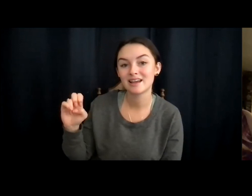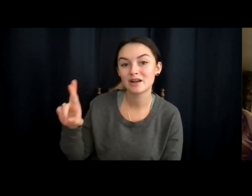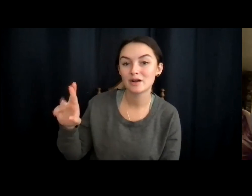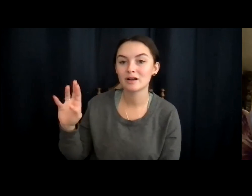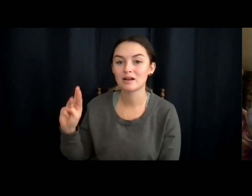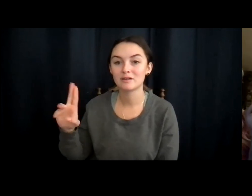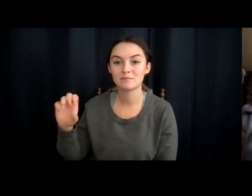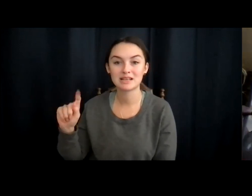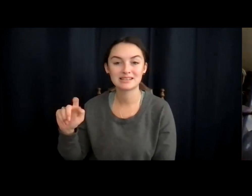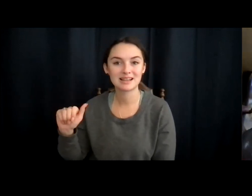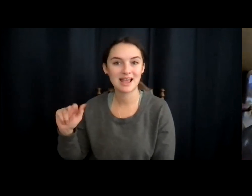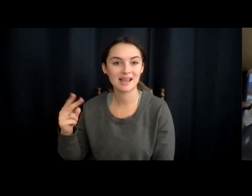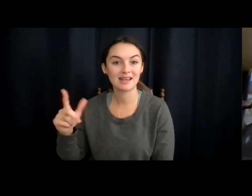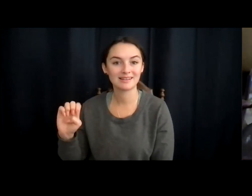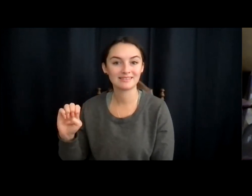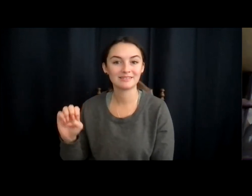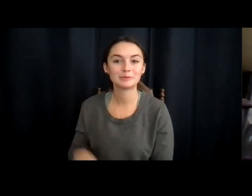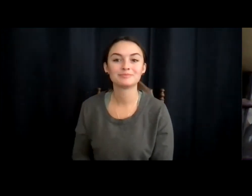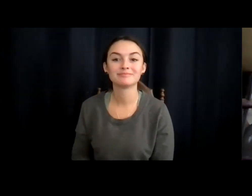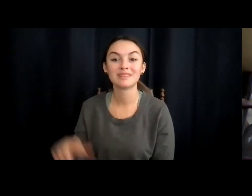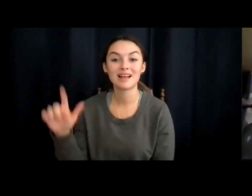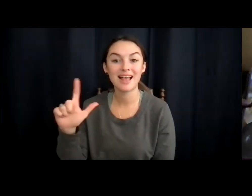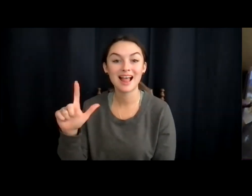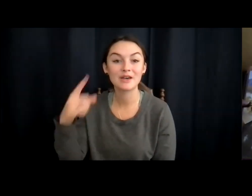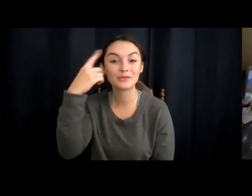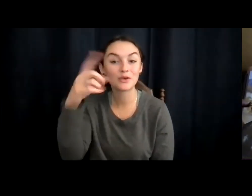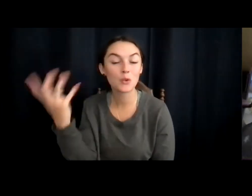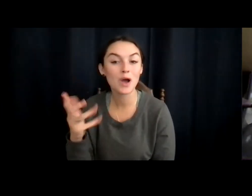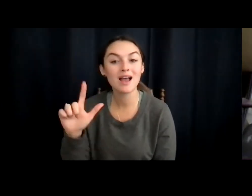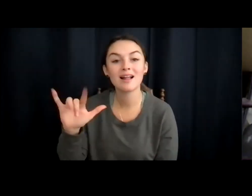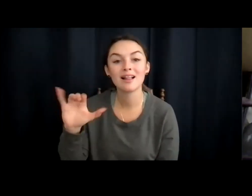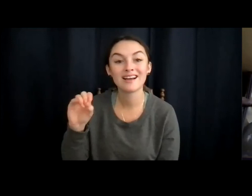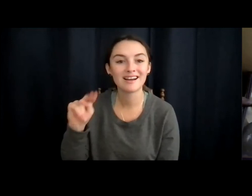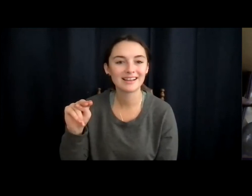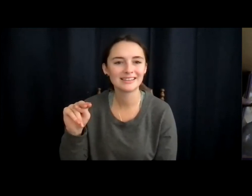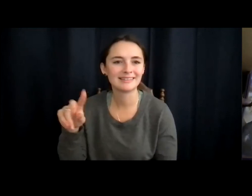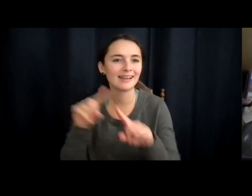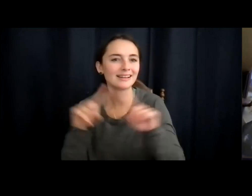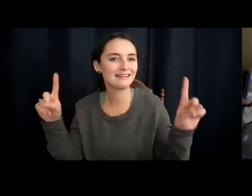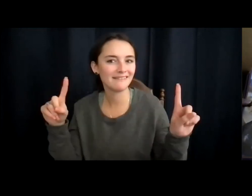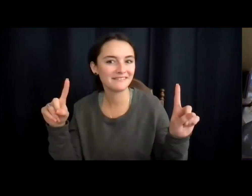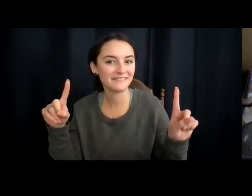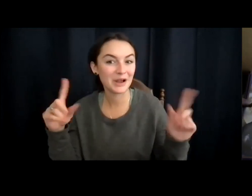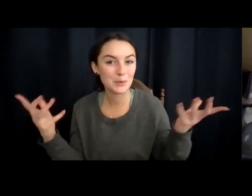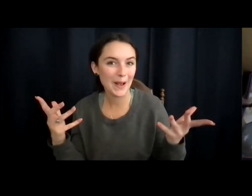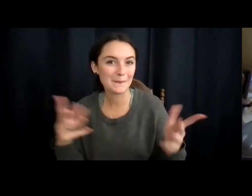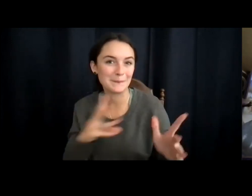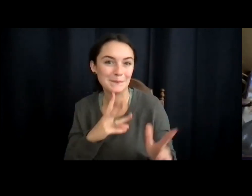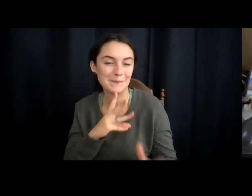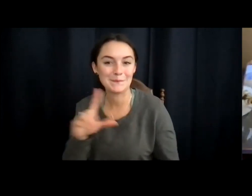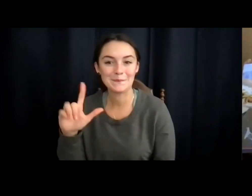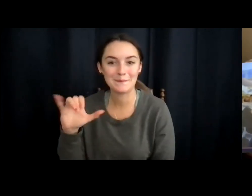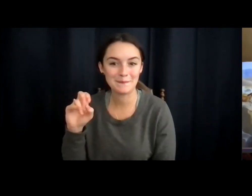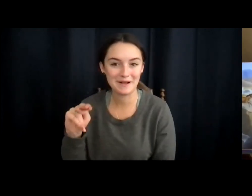letter K. L is for lion with a different kind of roar. These live and play in caves along